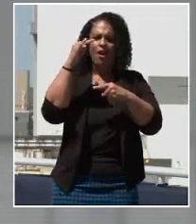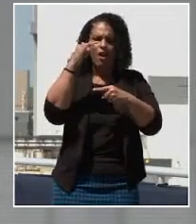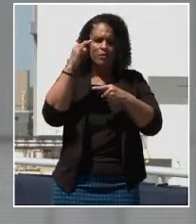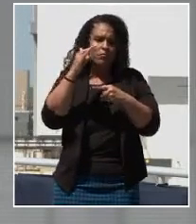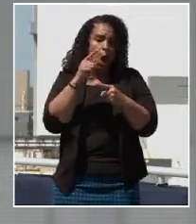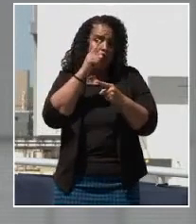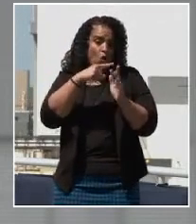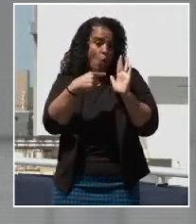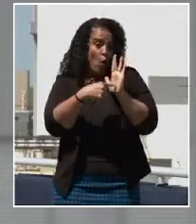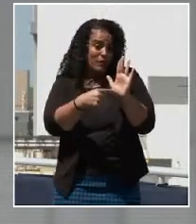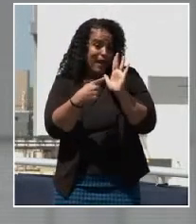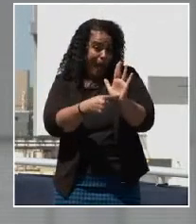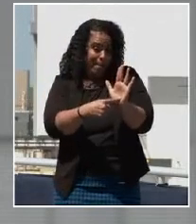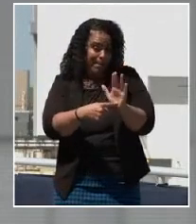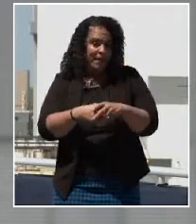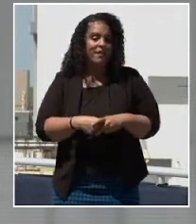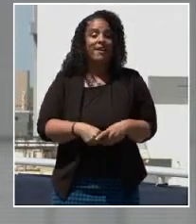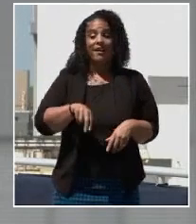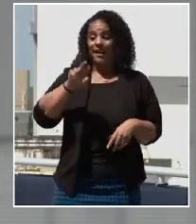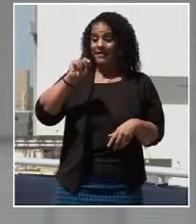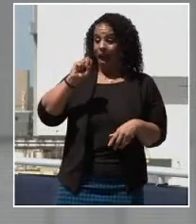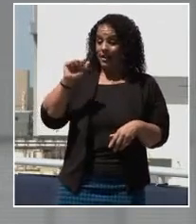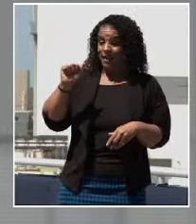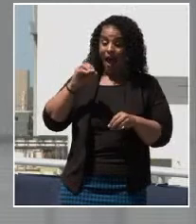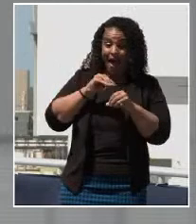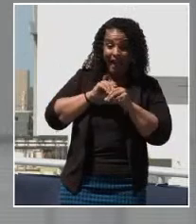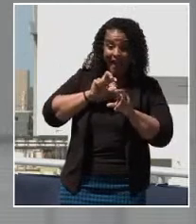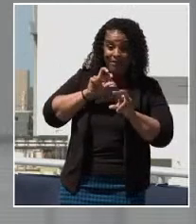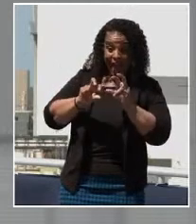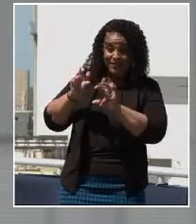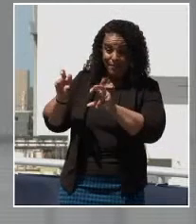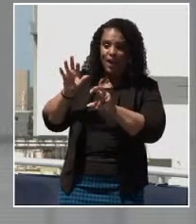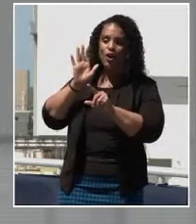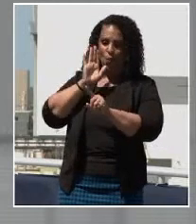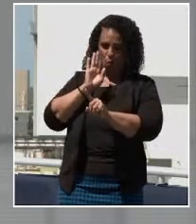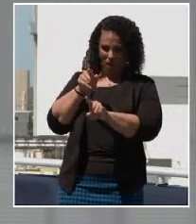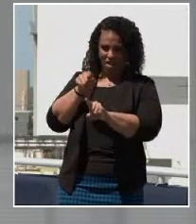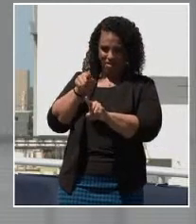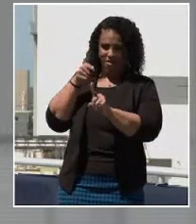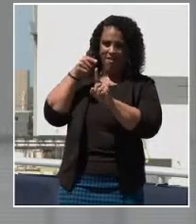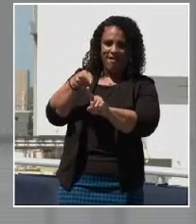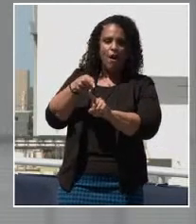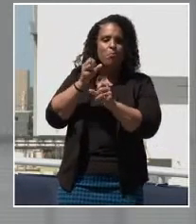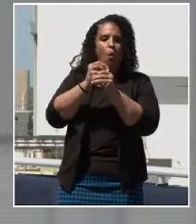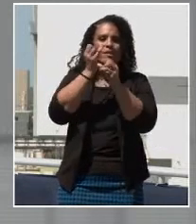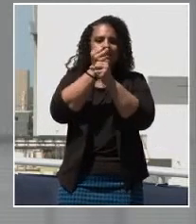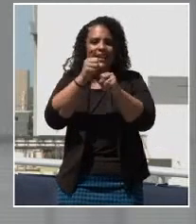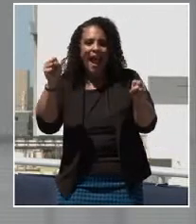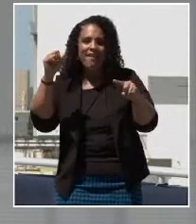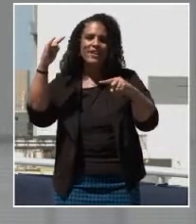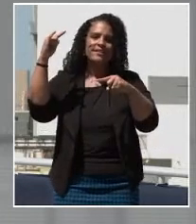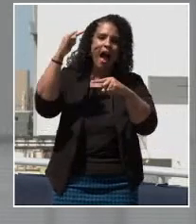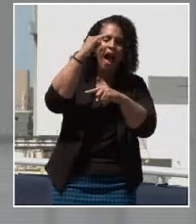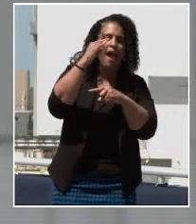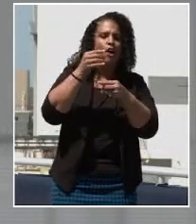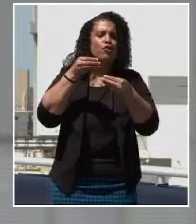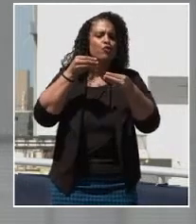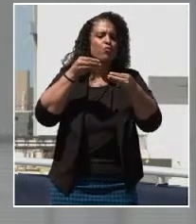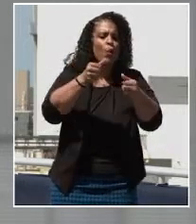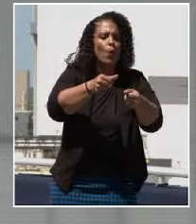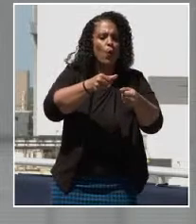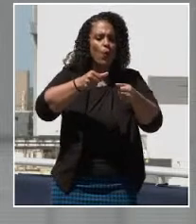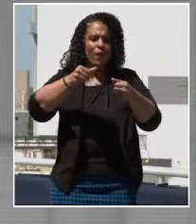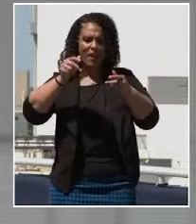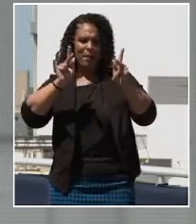prototype NASA investments will result in safer Skies smoother passenger